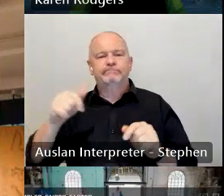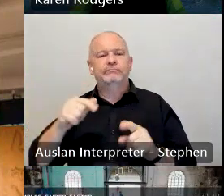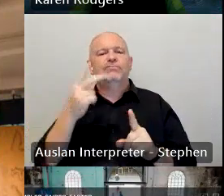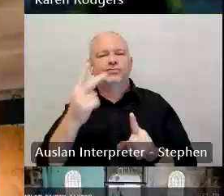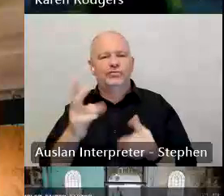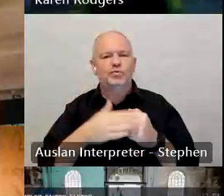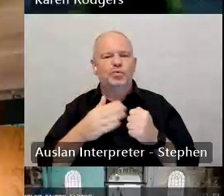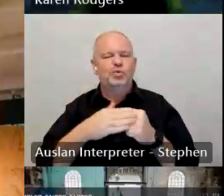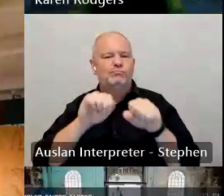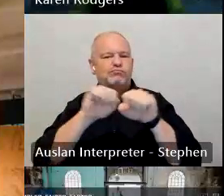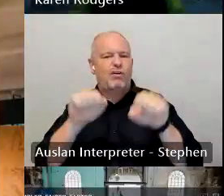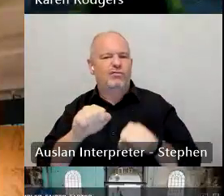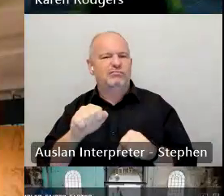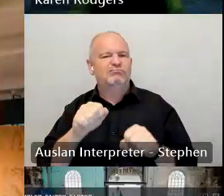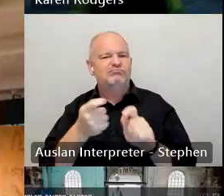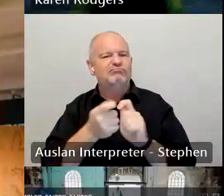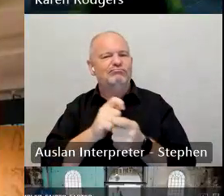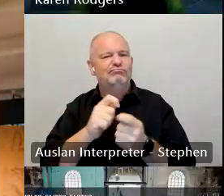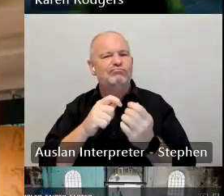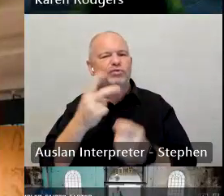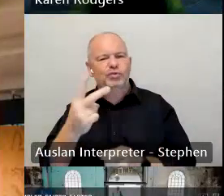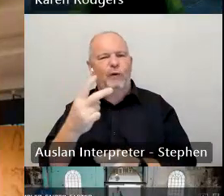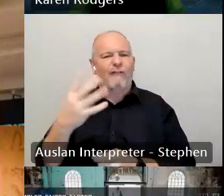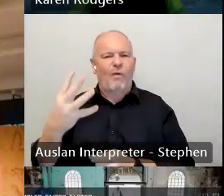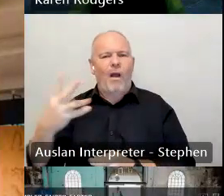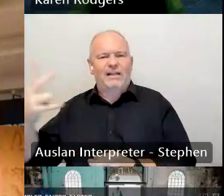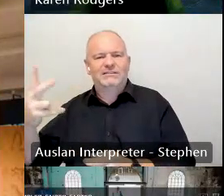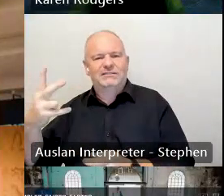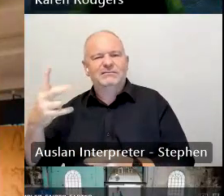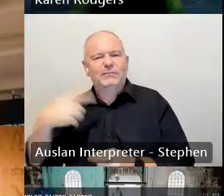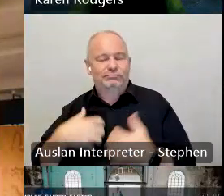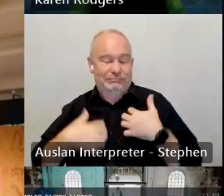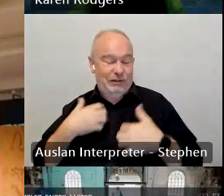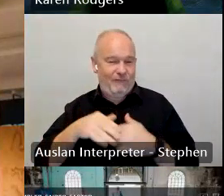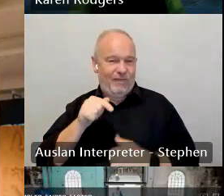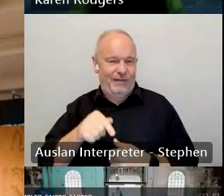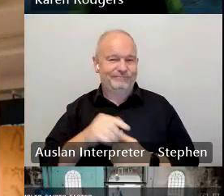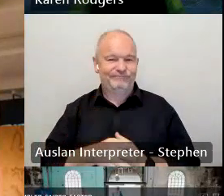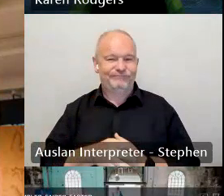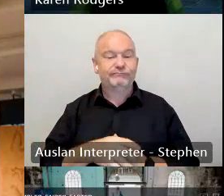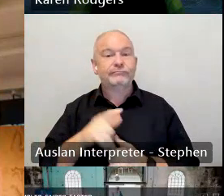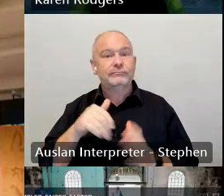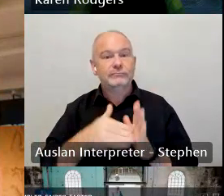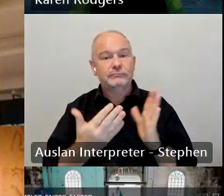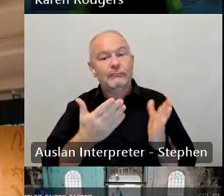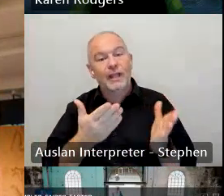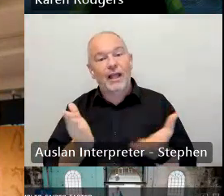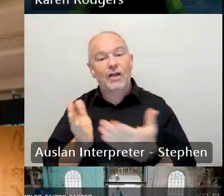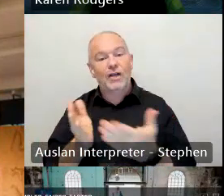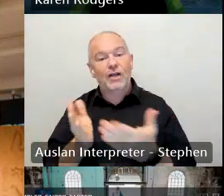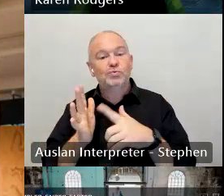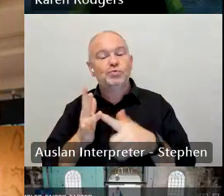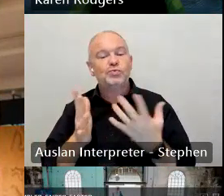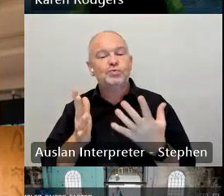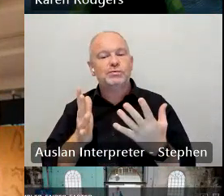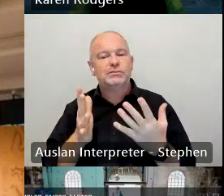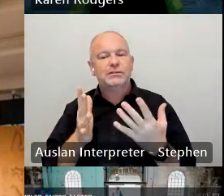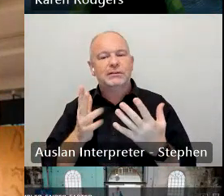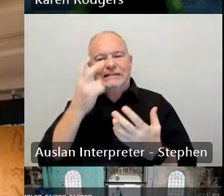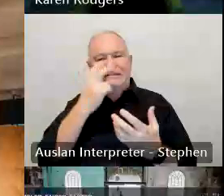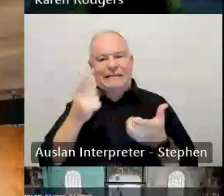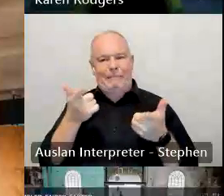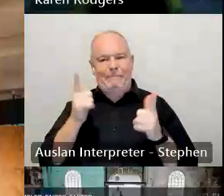new reformed program, which we're so excited about. I'm going to hand over to Senior